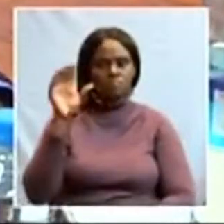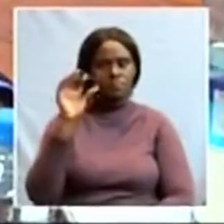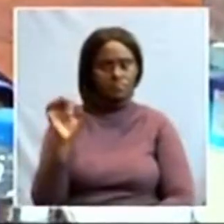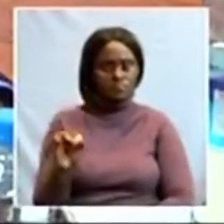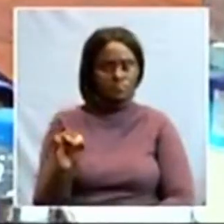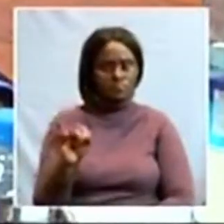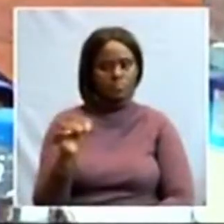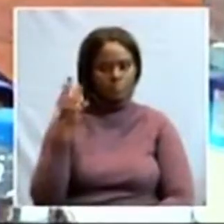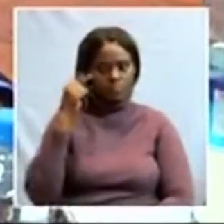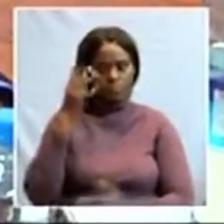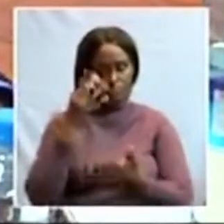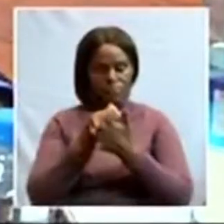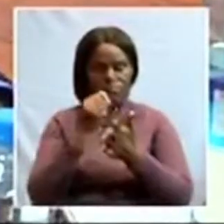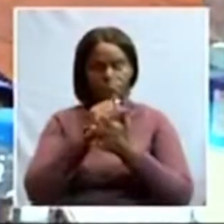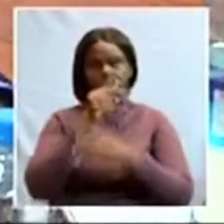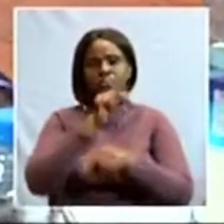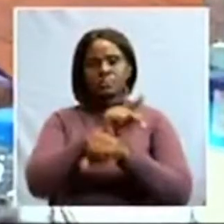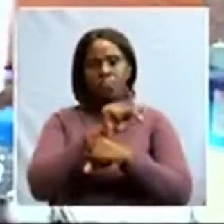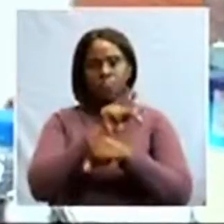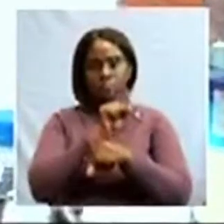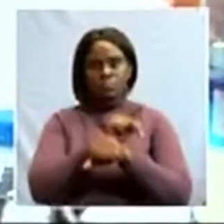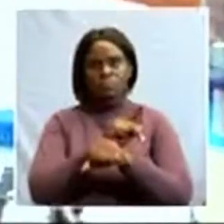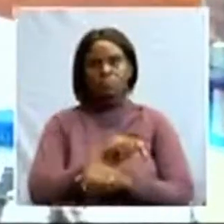20% for capital projects.